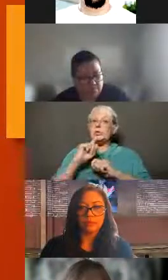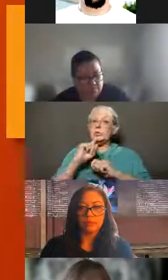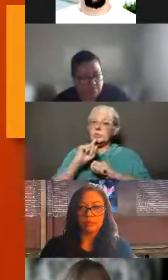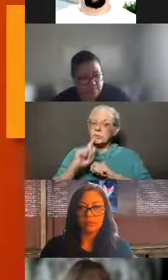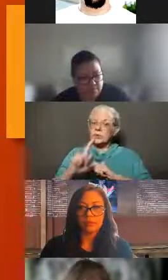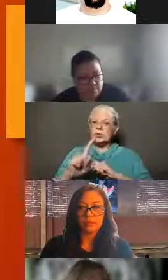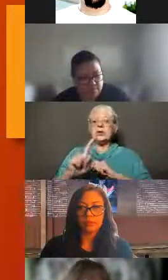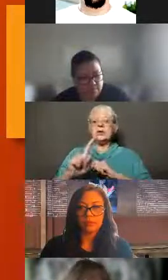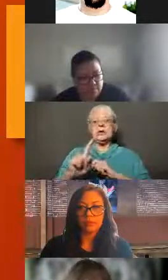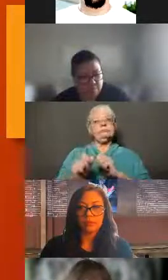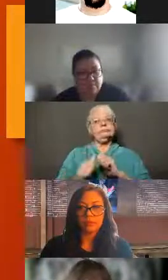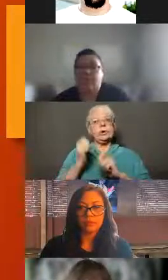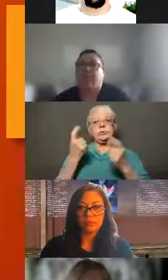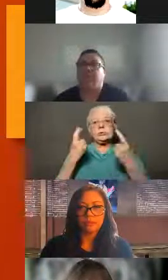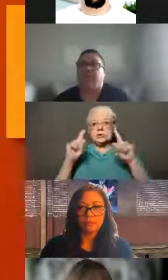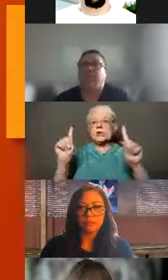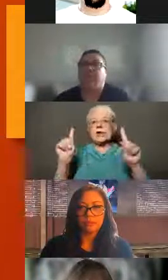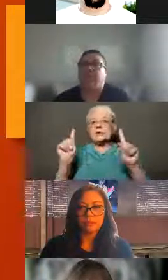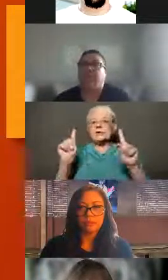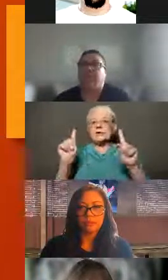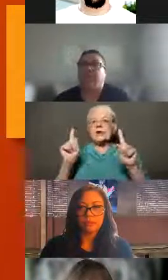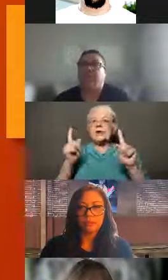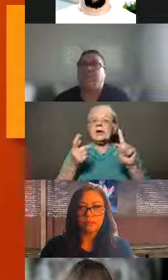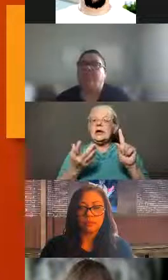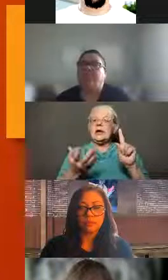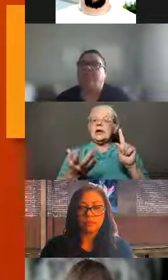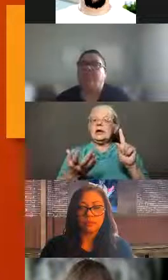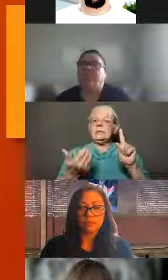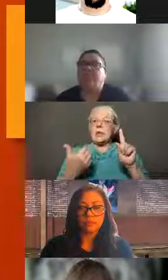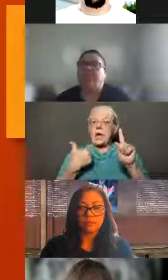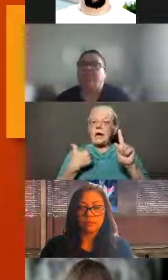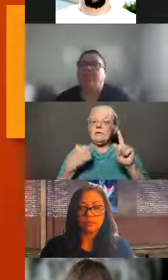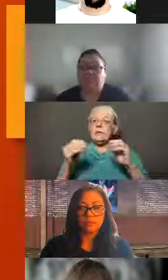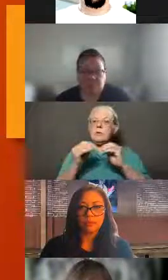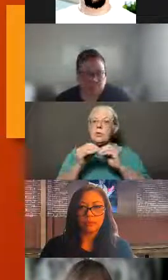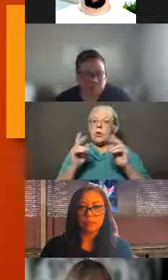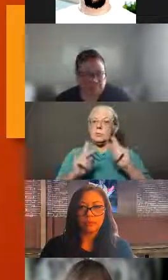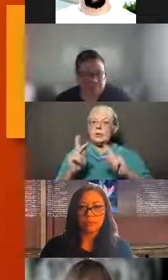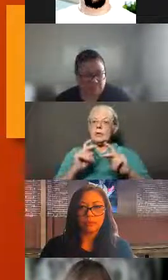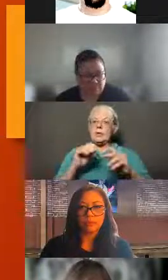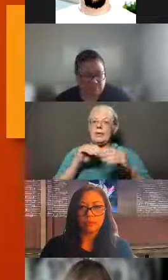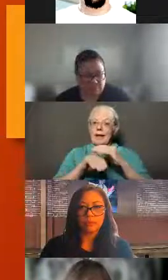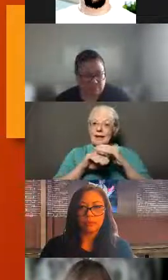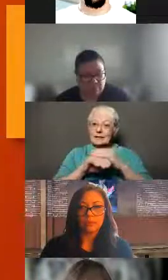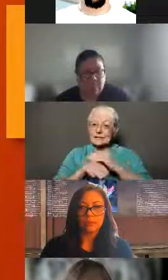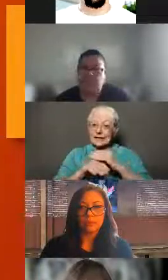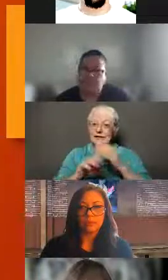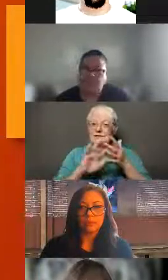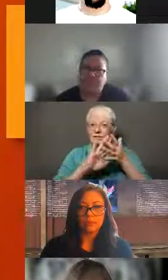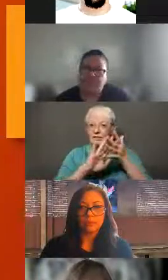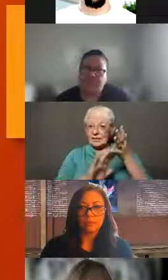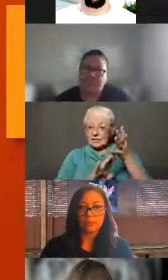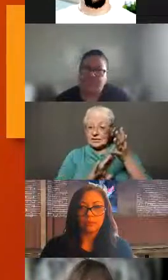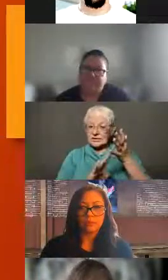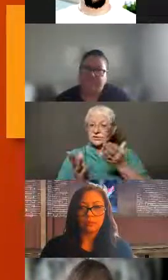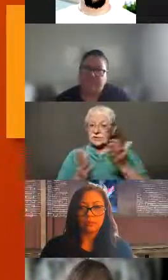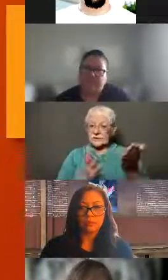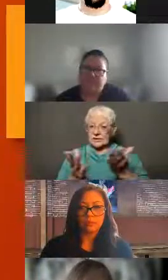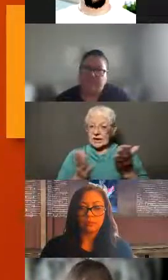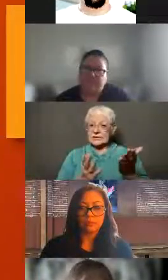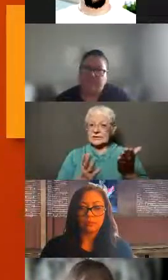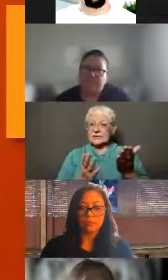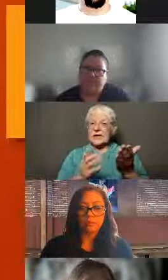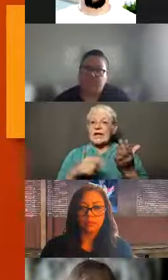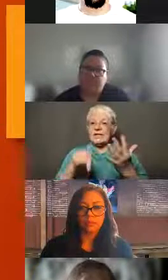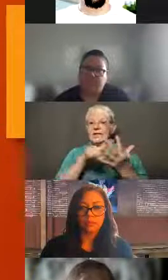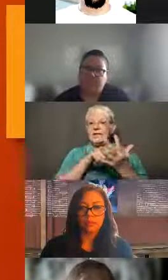success would be having more folks that would be accessing these services or impacted by the